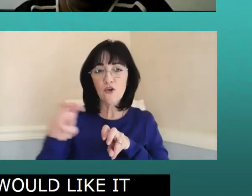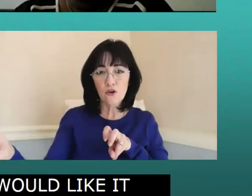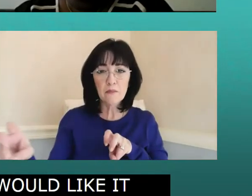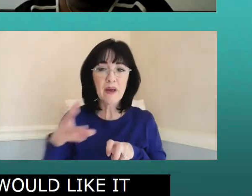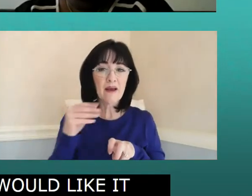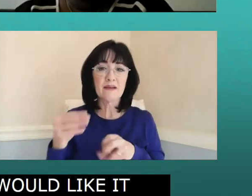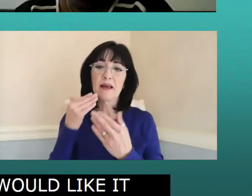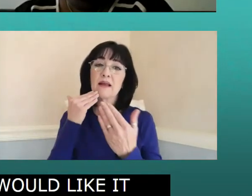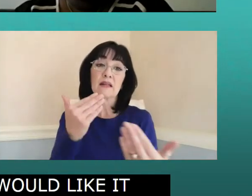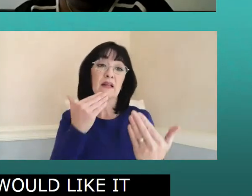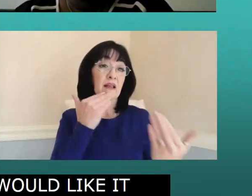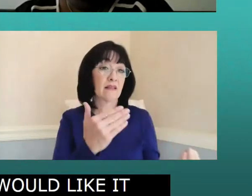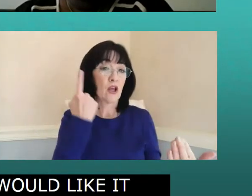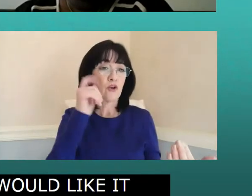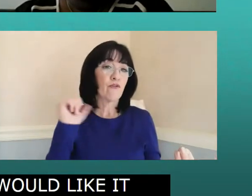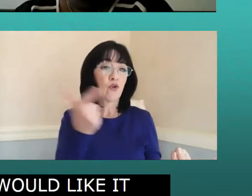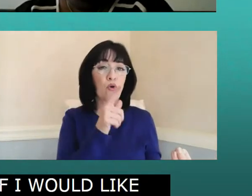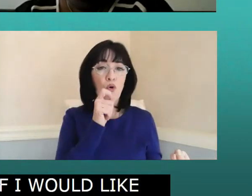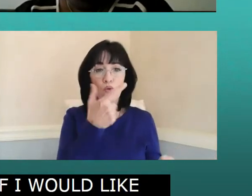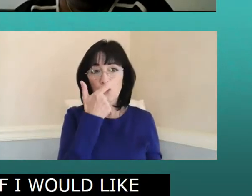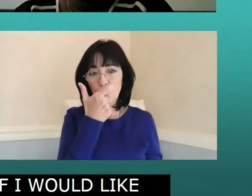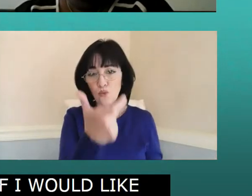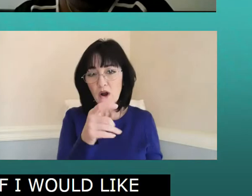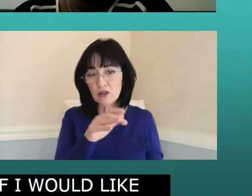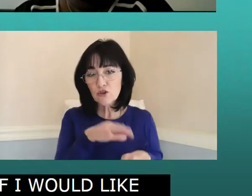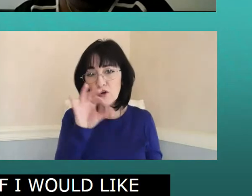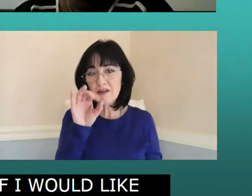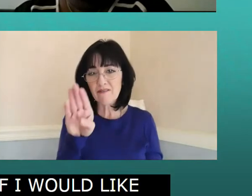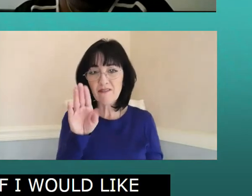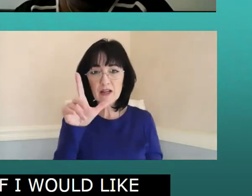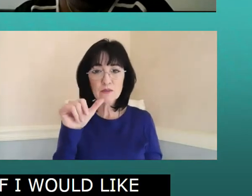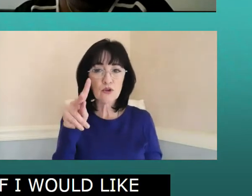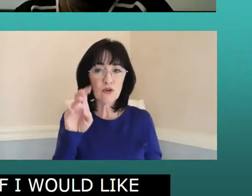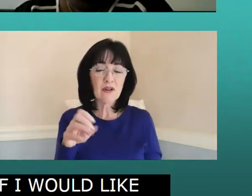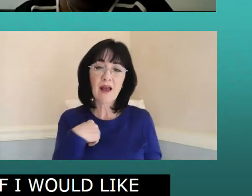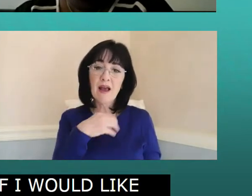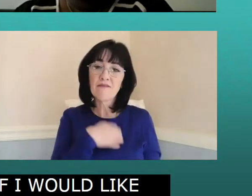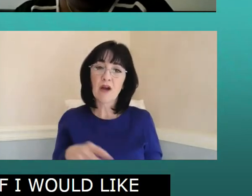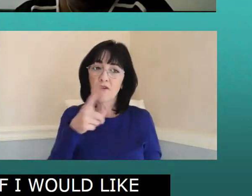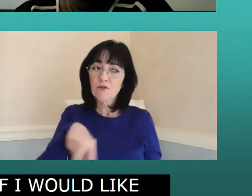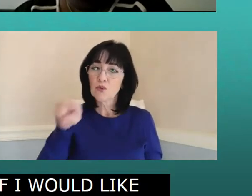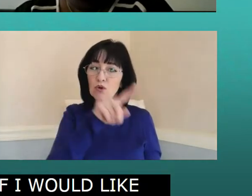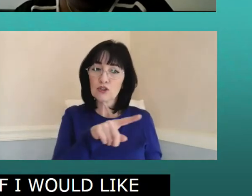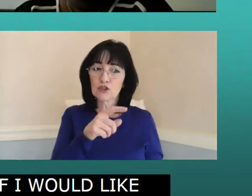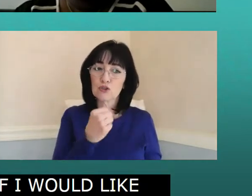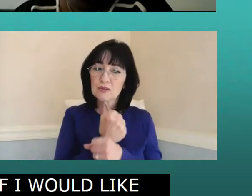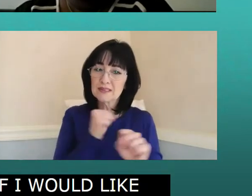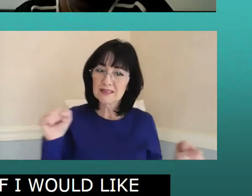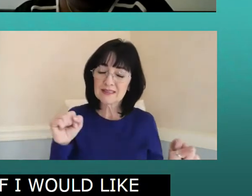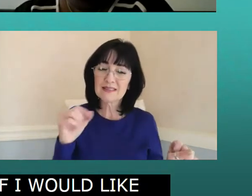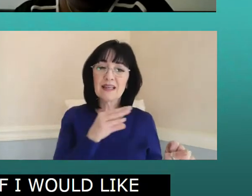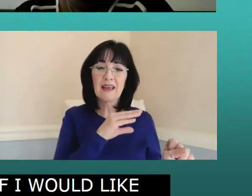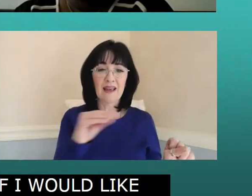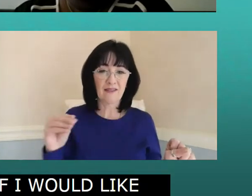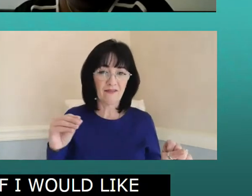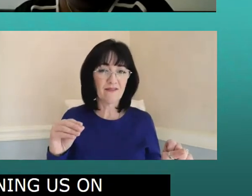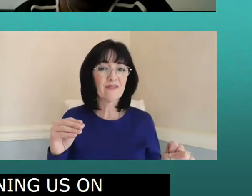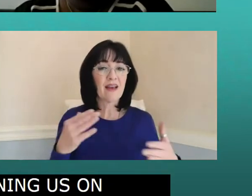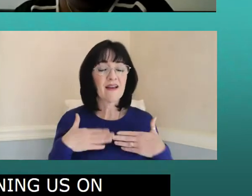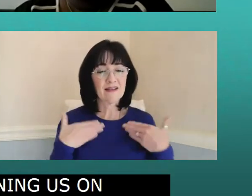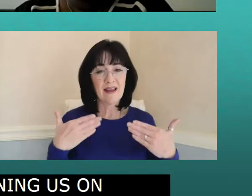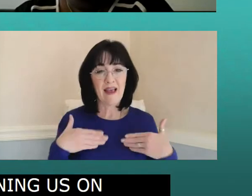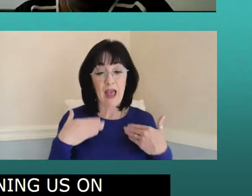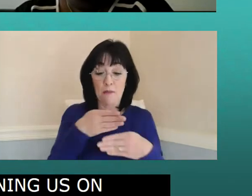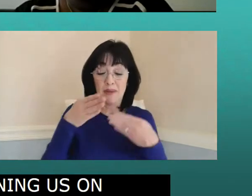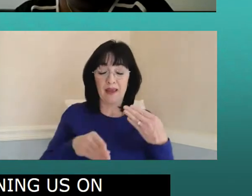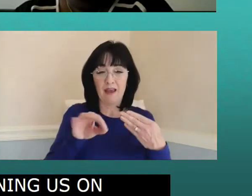for everyone's joining us this evening on Facebook Live. I wish you a safe and happy conclusion to the school year. And we hope